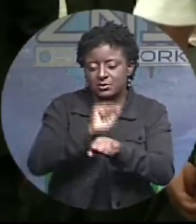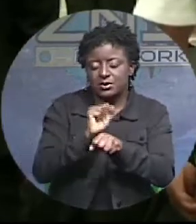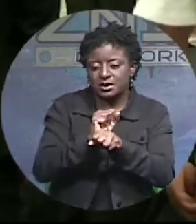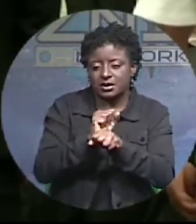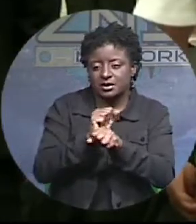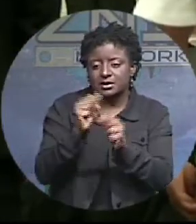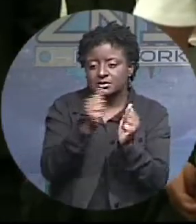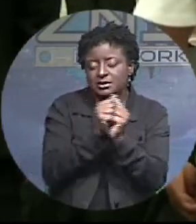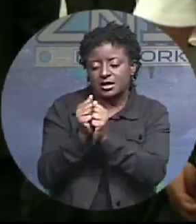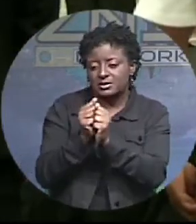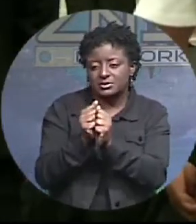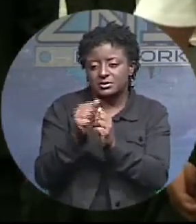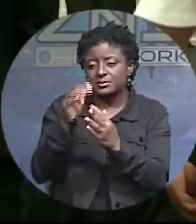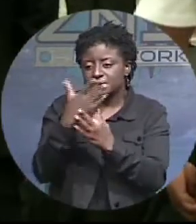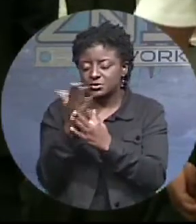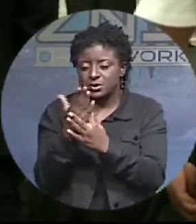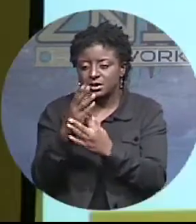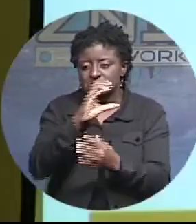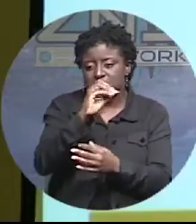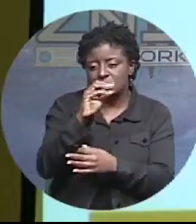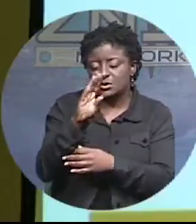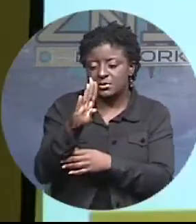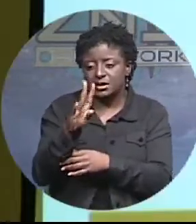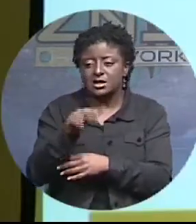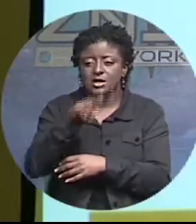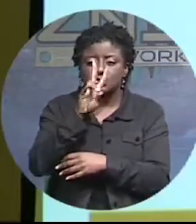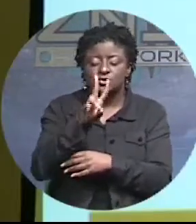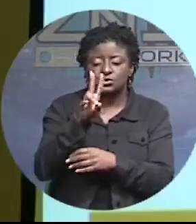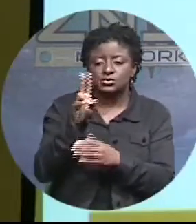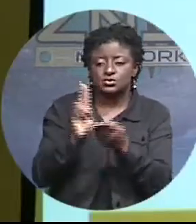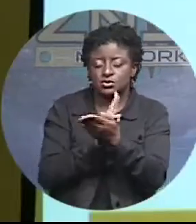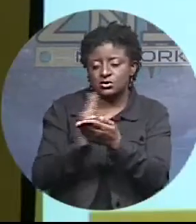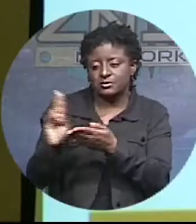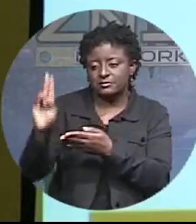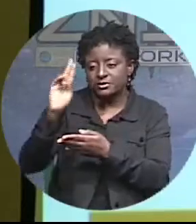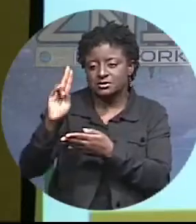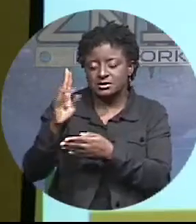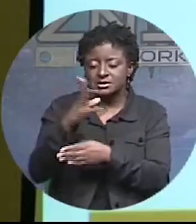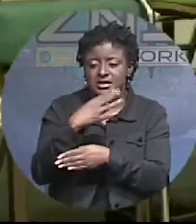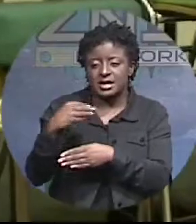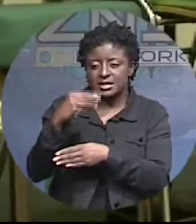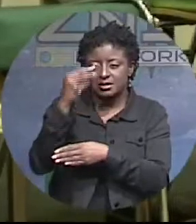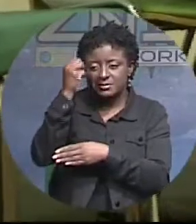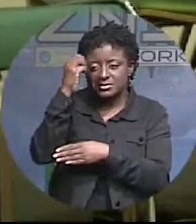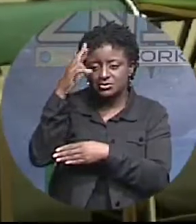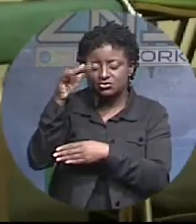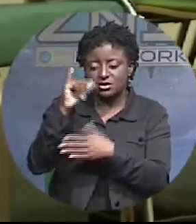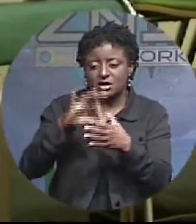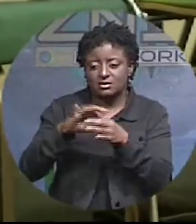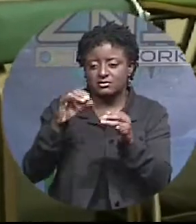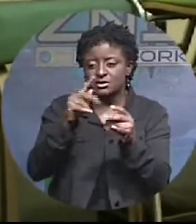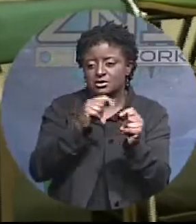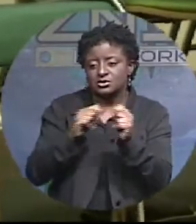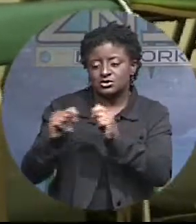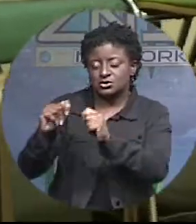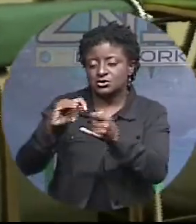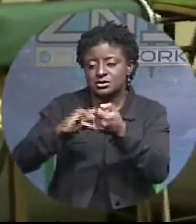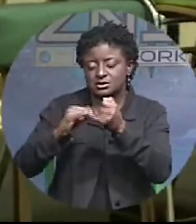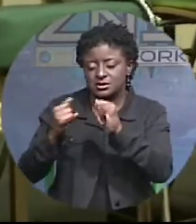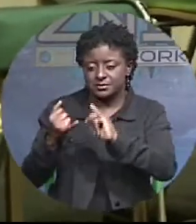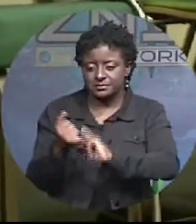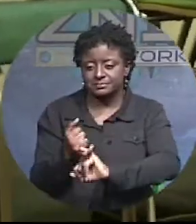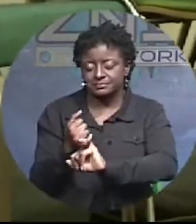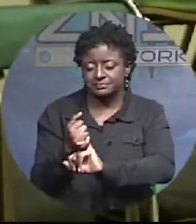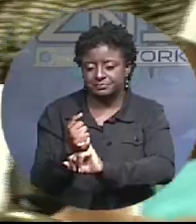Bahamas, Cornell University, Delaware University, and the Ministry of Tourism. Assistant Professor for Tourism, Culinary, and Hospitality Management at the College